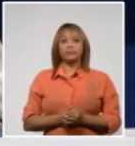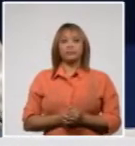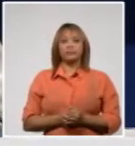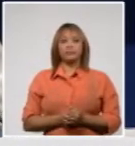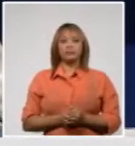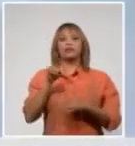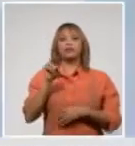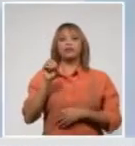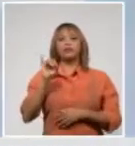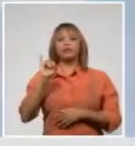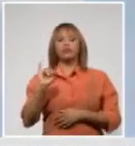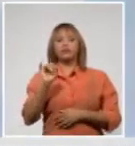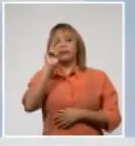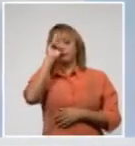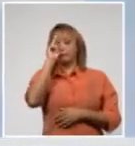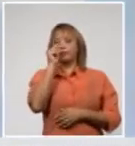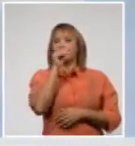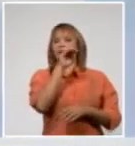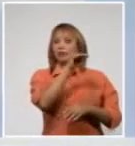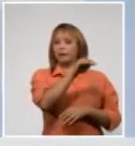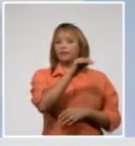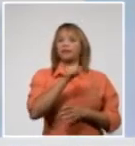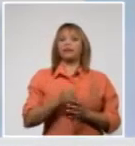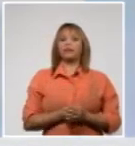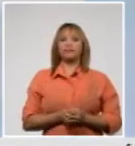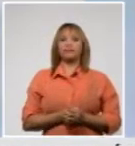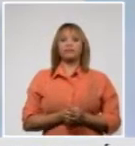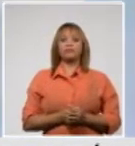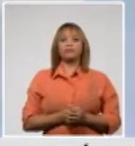deceased. Today,